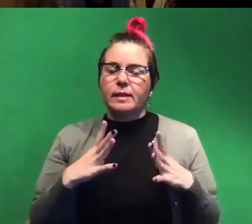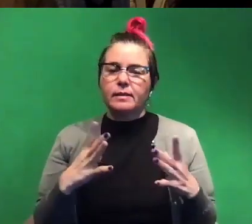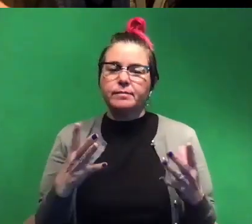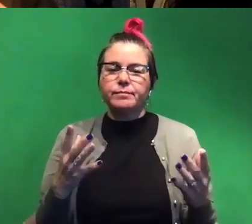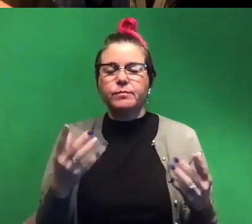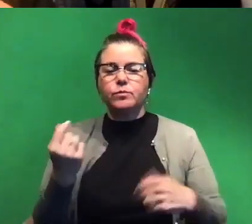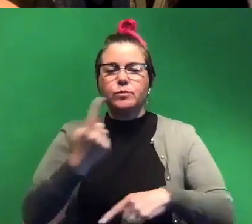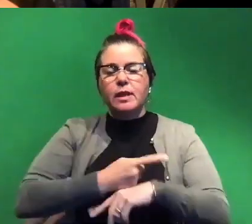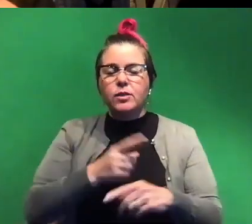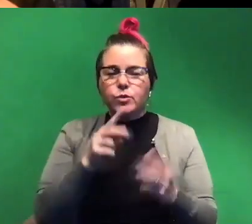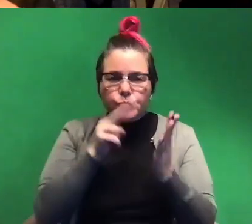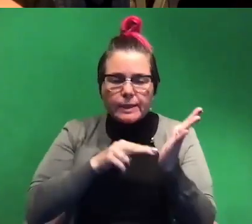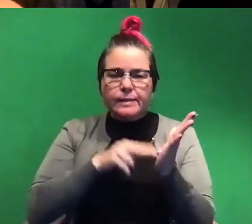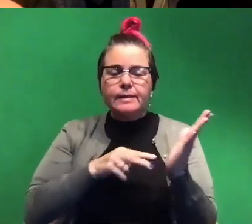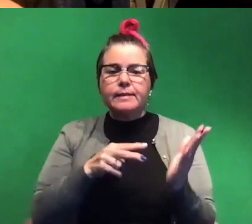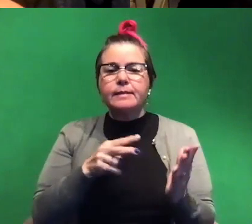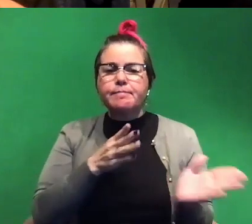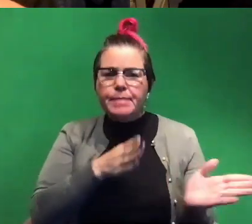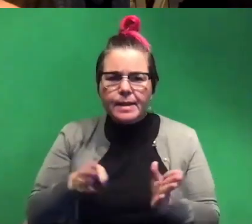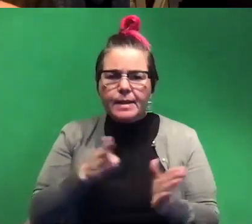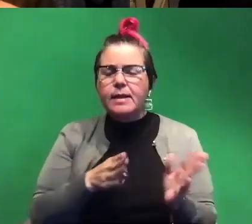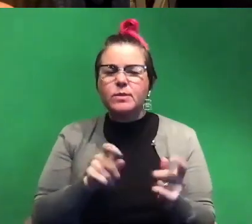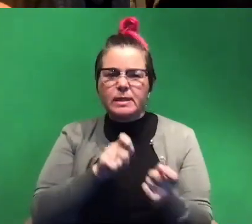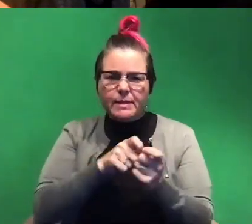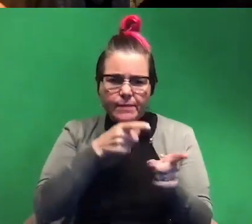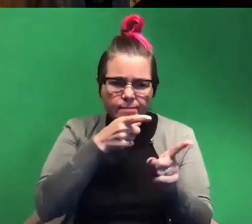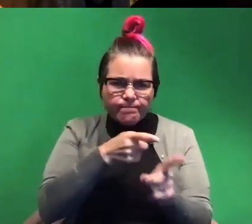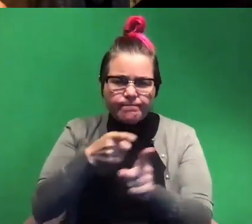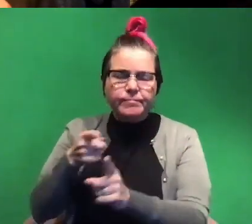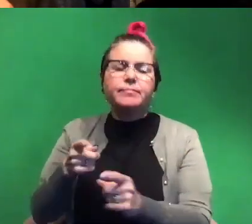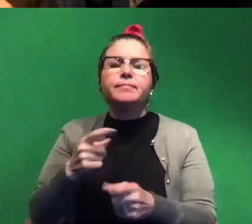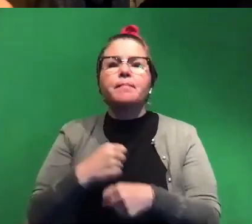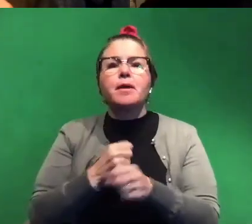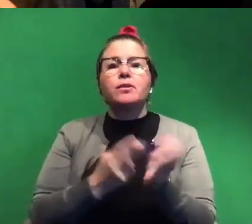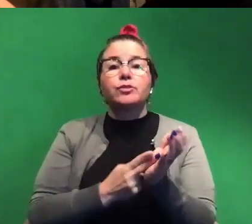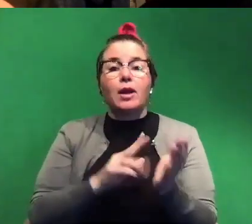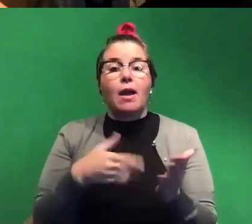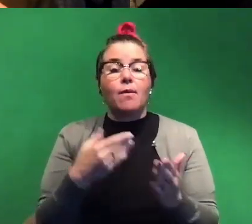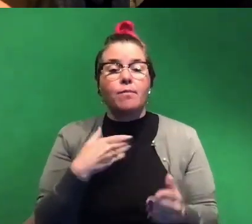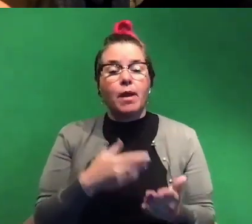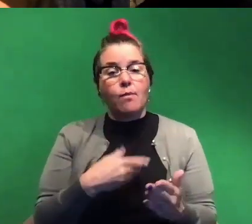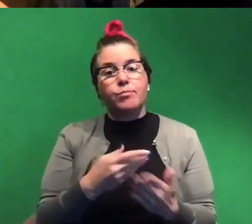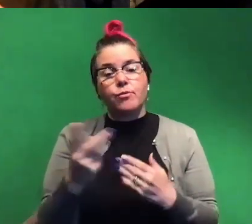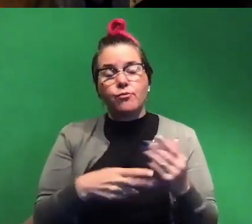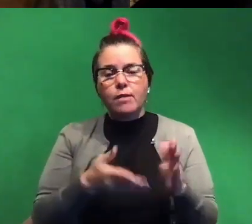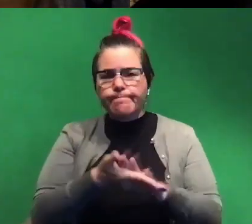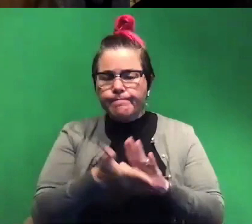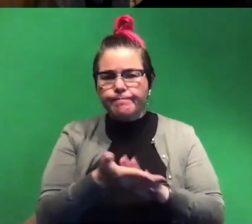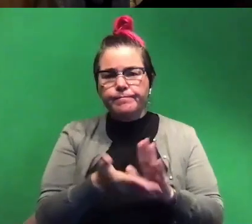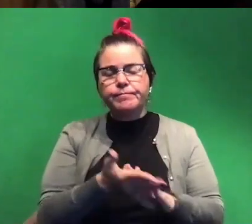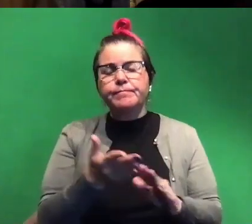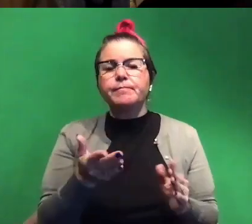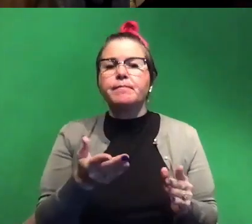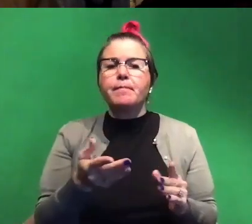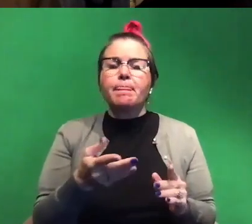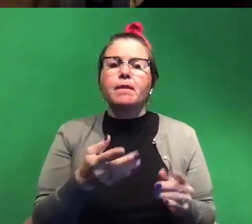reading and planning with specific things that we're going to do to make sure that our program is running in a way that